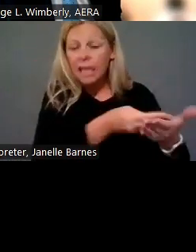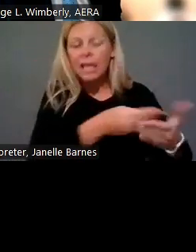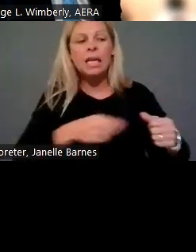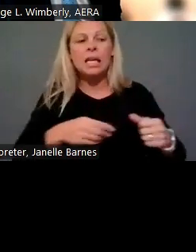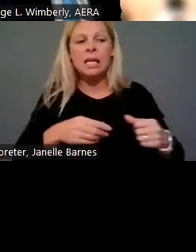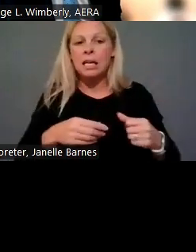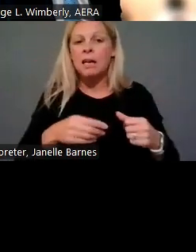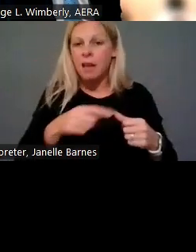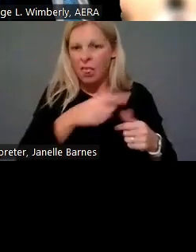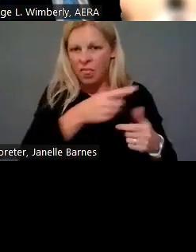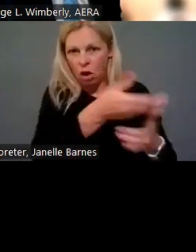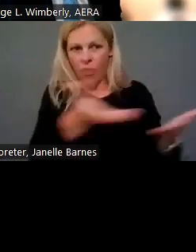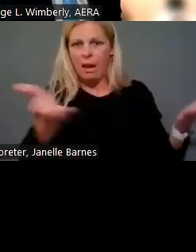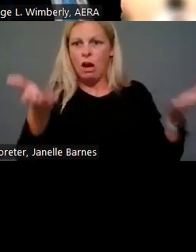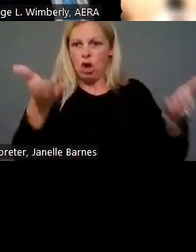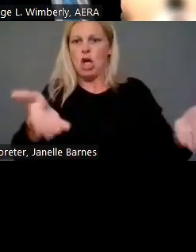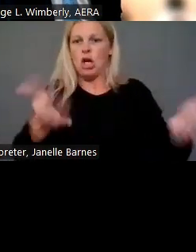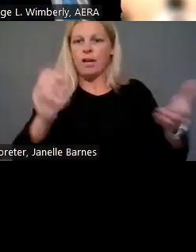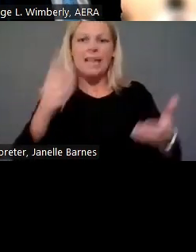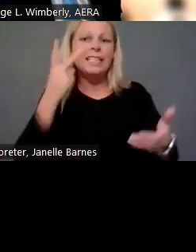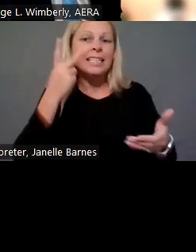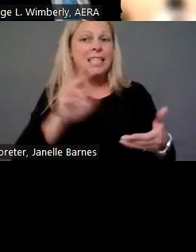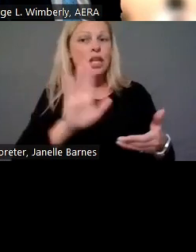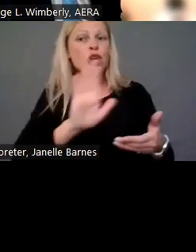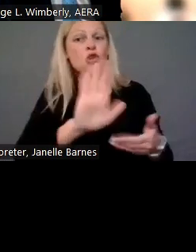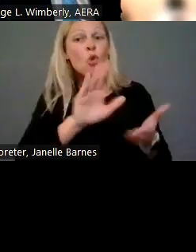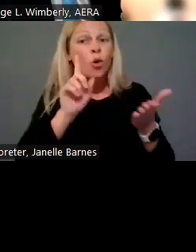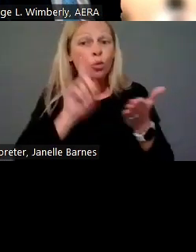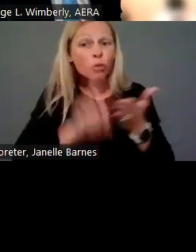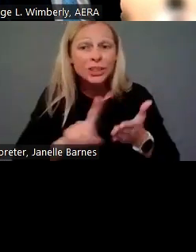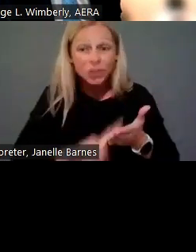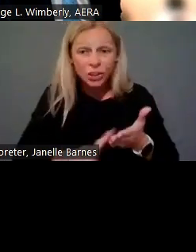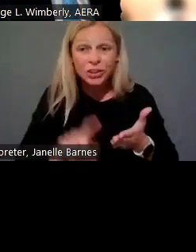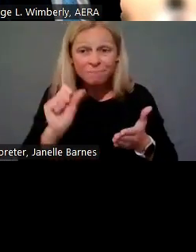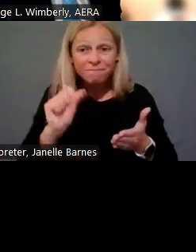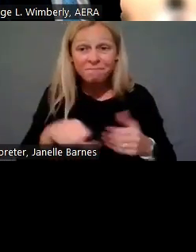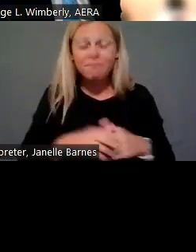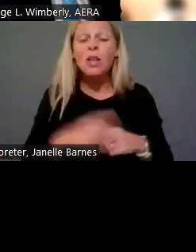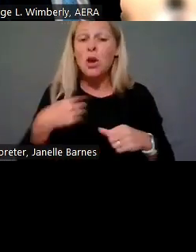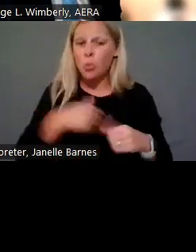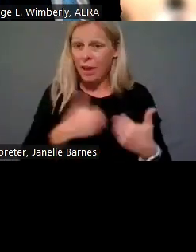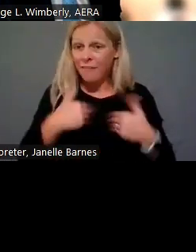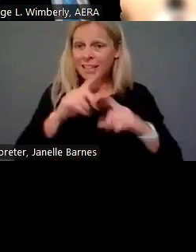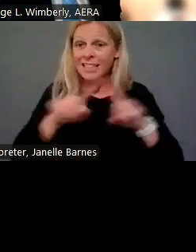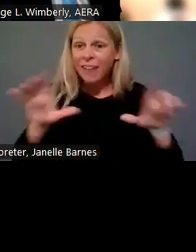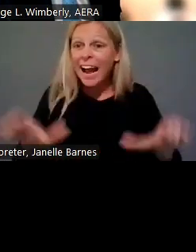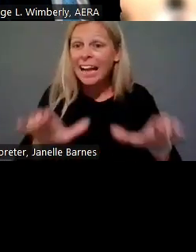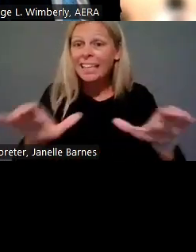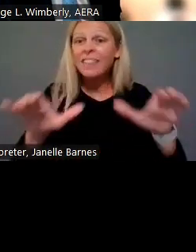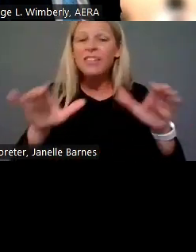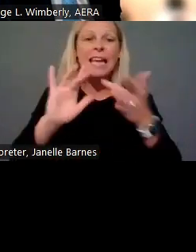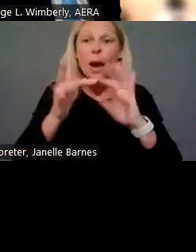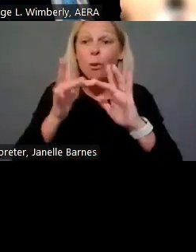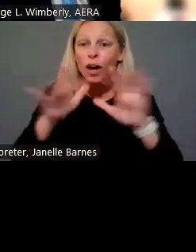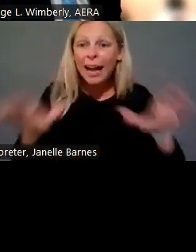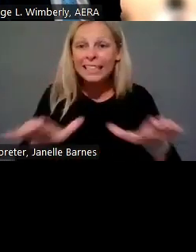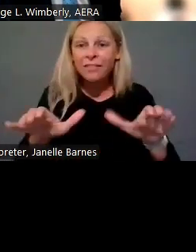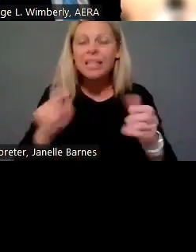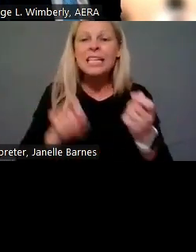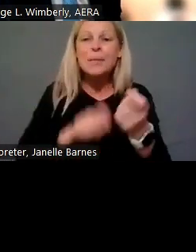who are there to see your research. We also have activities during the annual meetings and networking activities